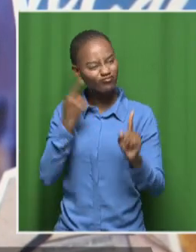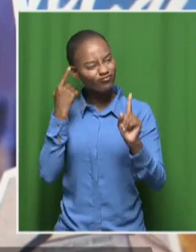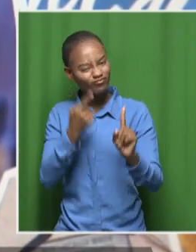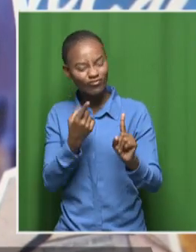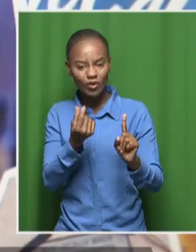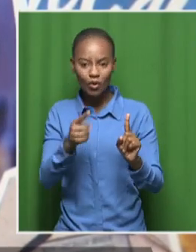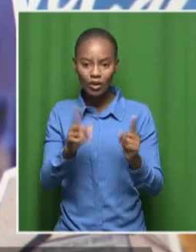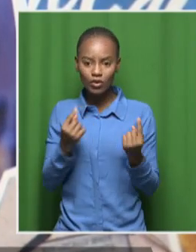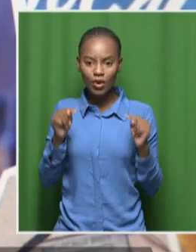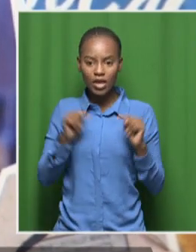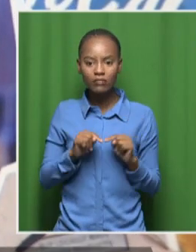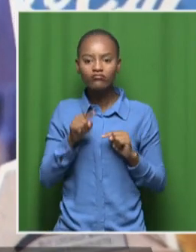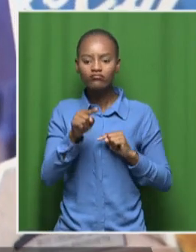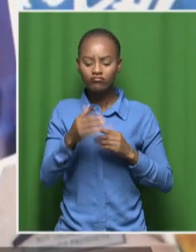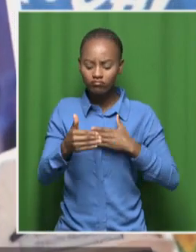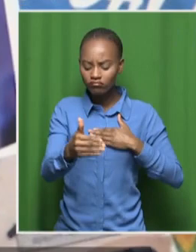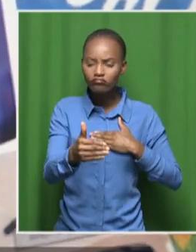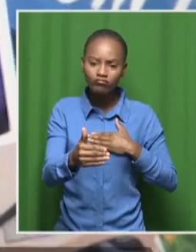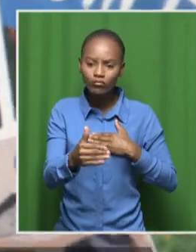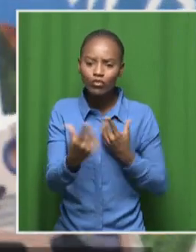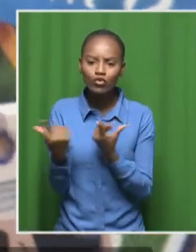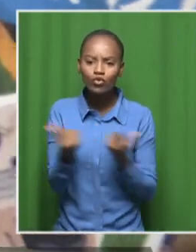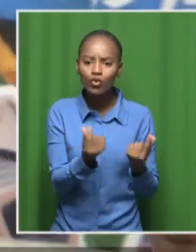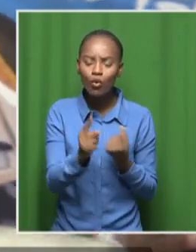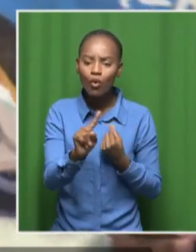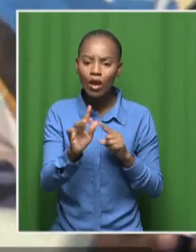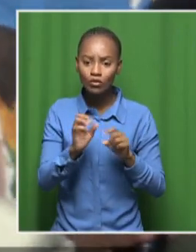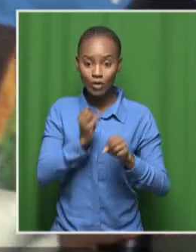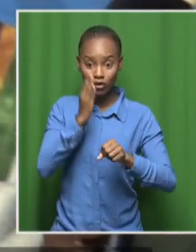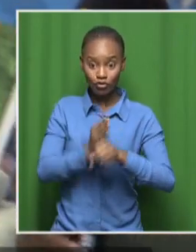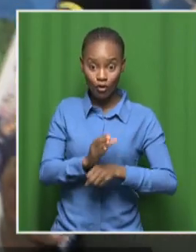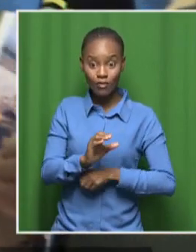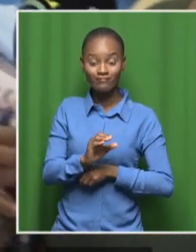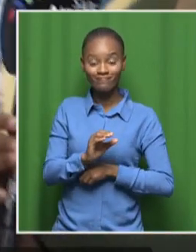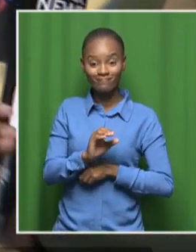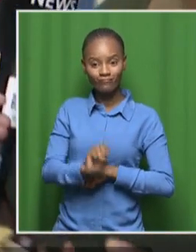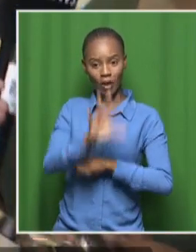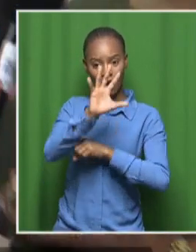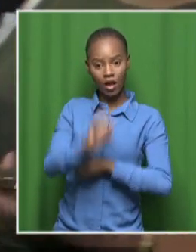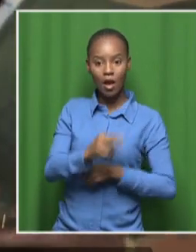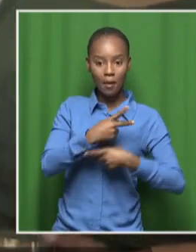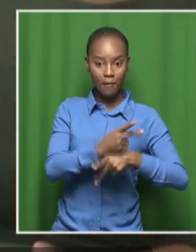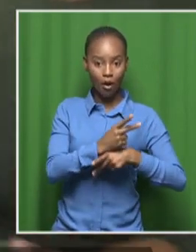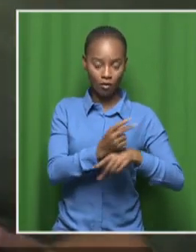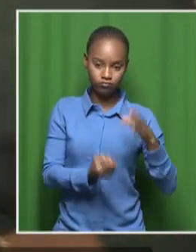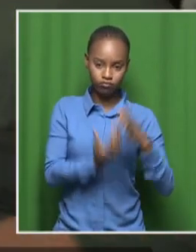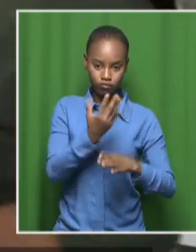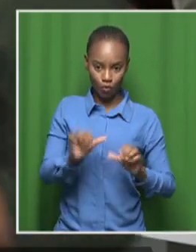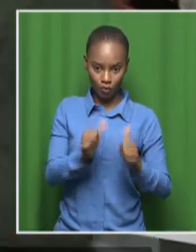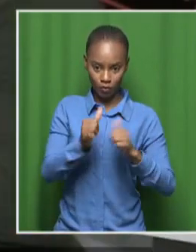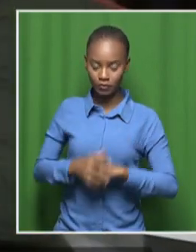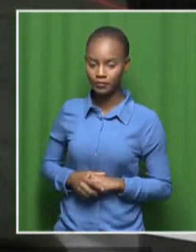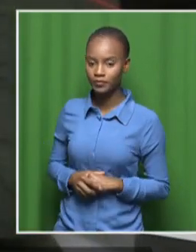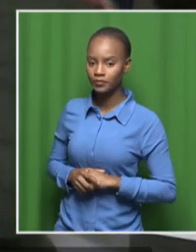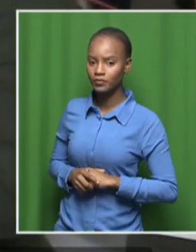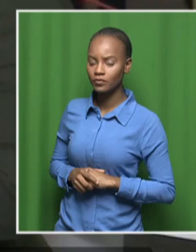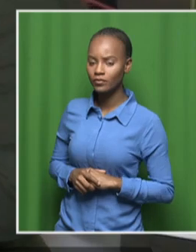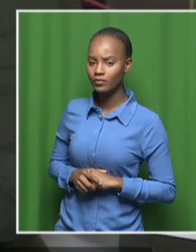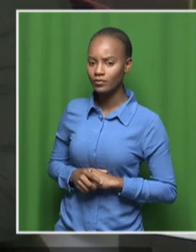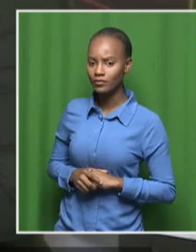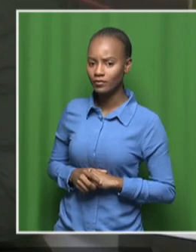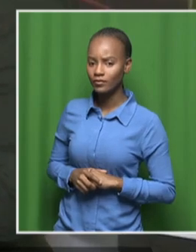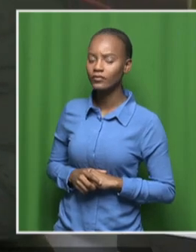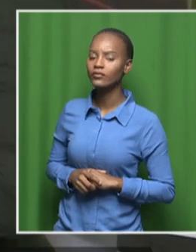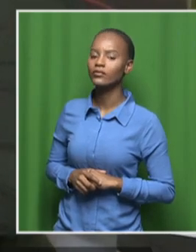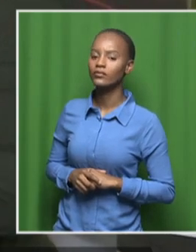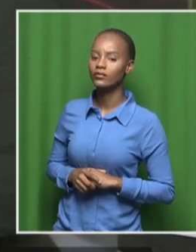take away at the end of day 2. And you speak about values that are attached to how we consume products, and that of